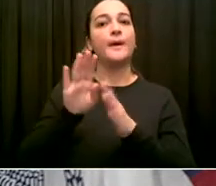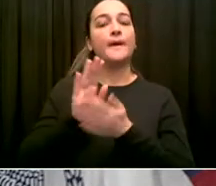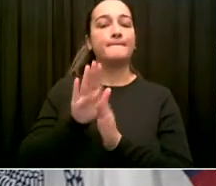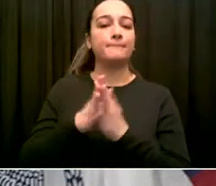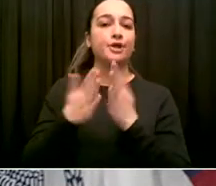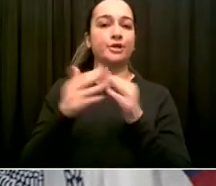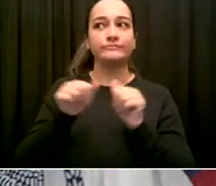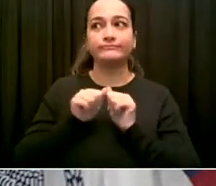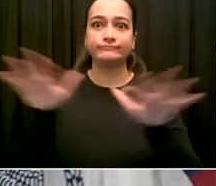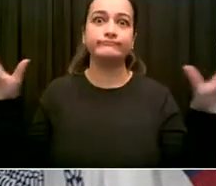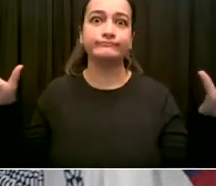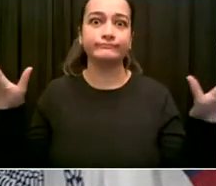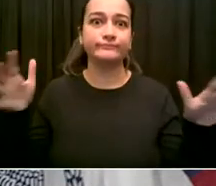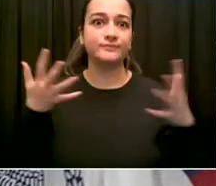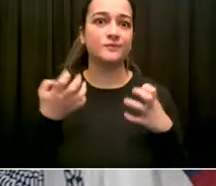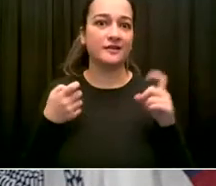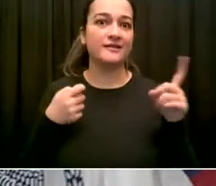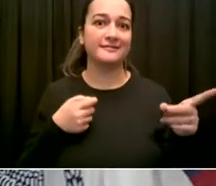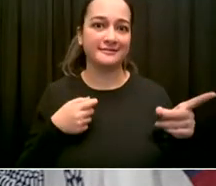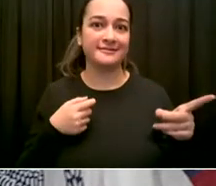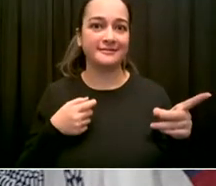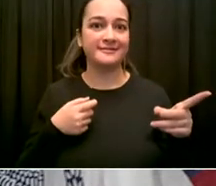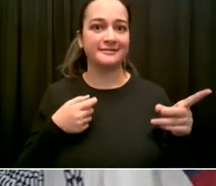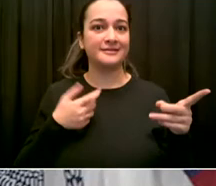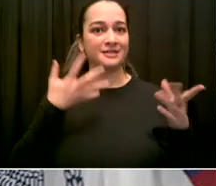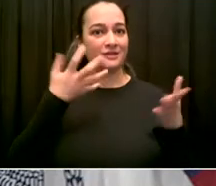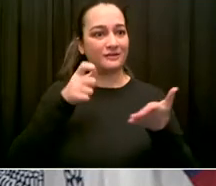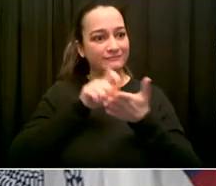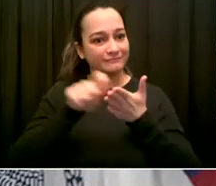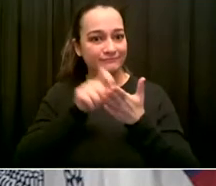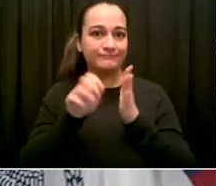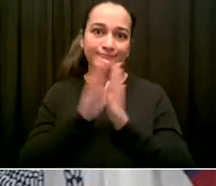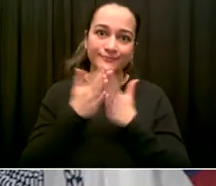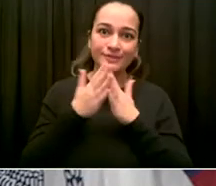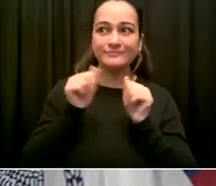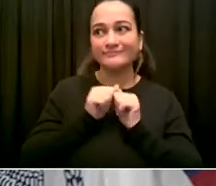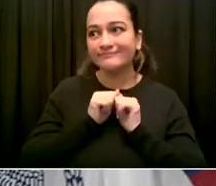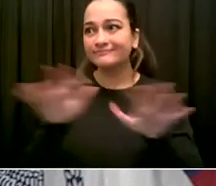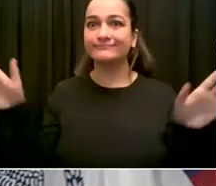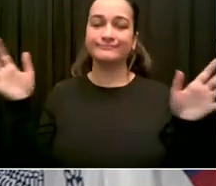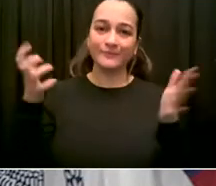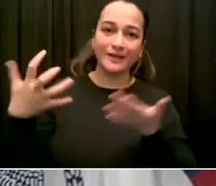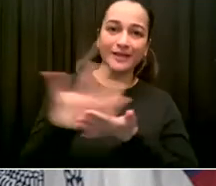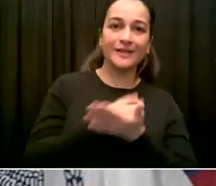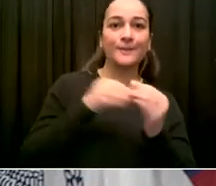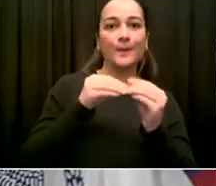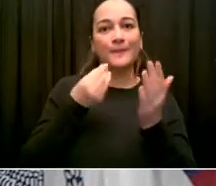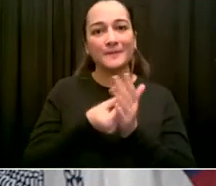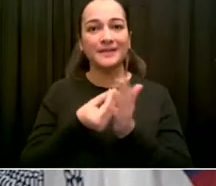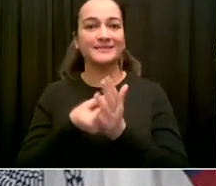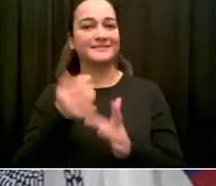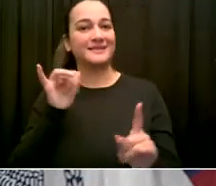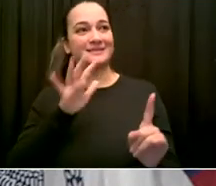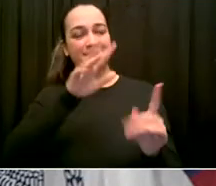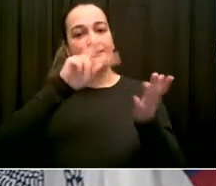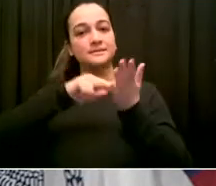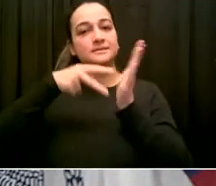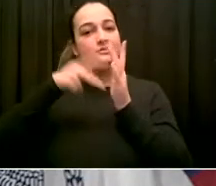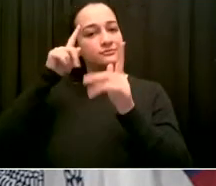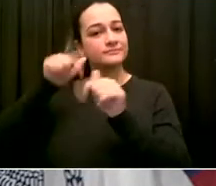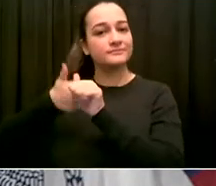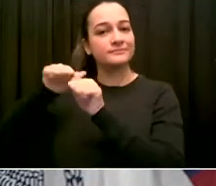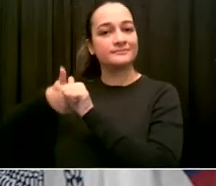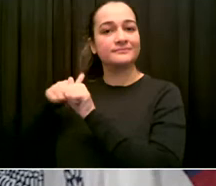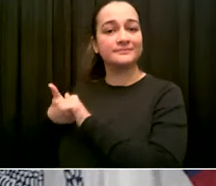benefit himself financially and politically. That's what we're seeing. He inappropriately used government staff to